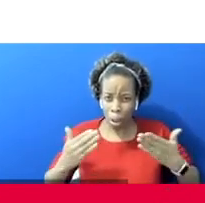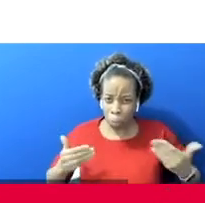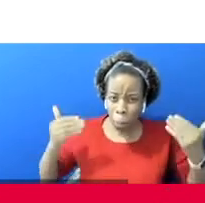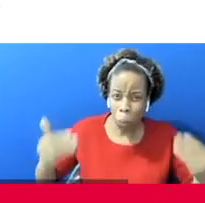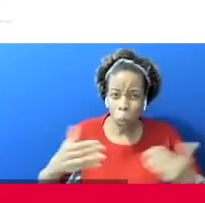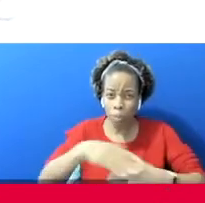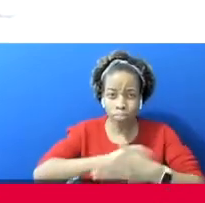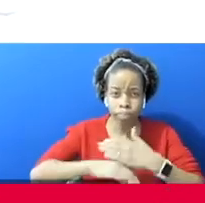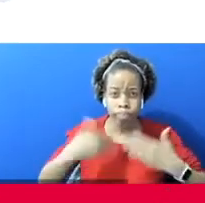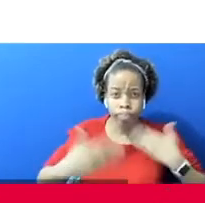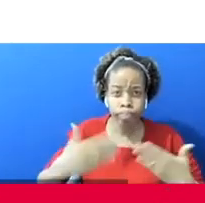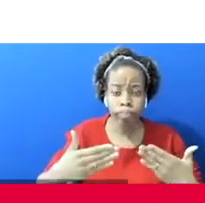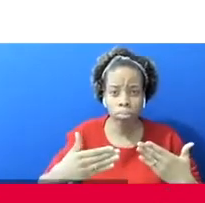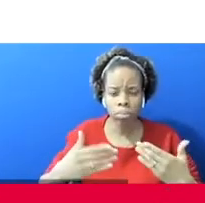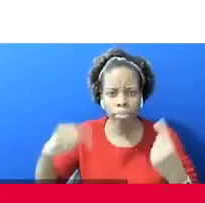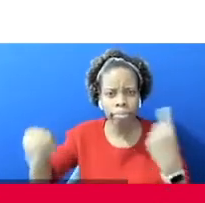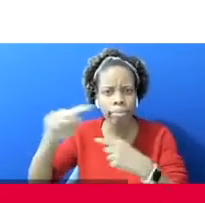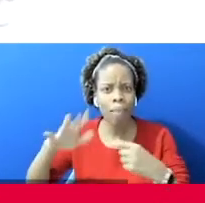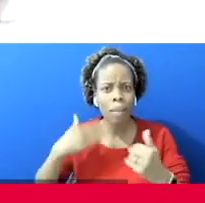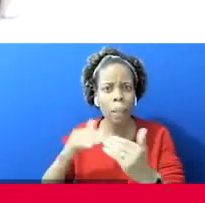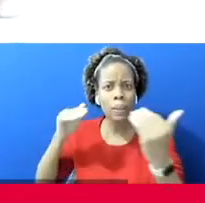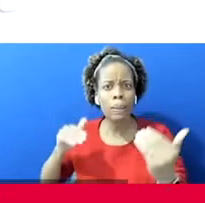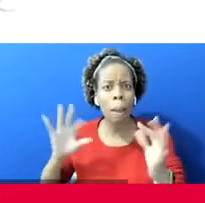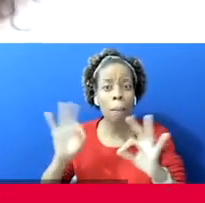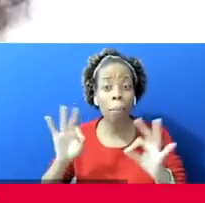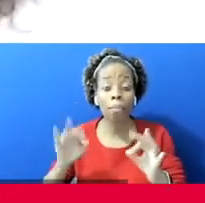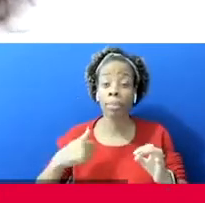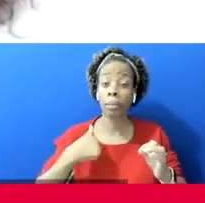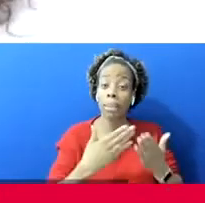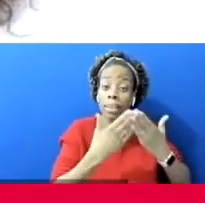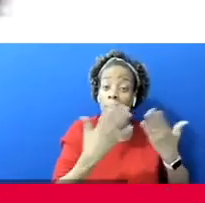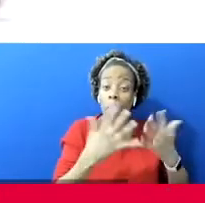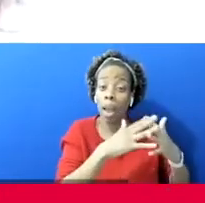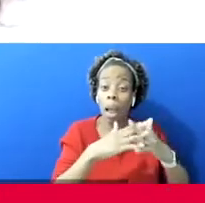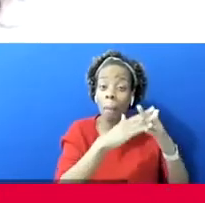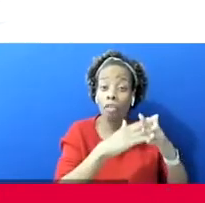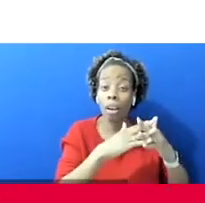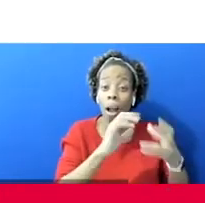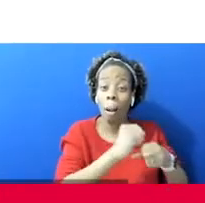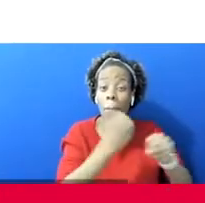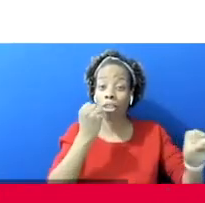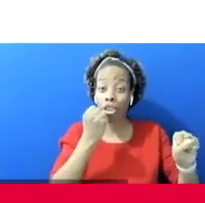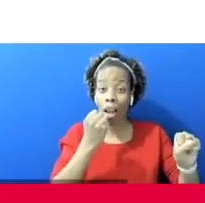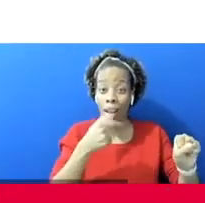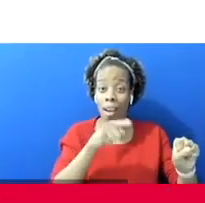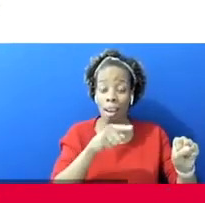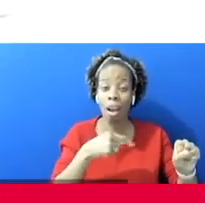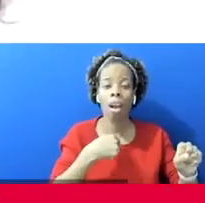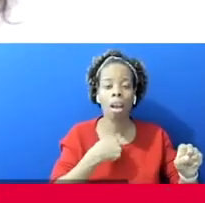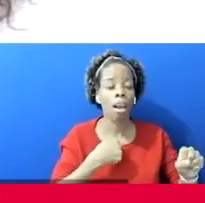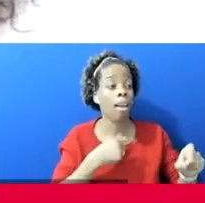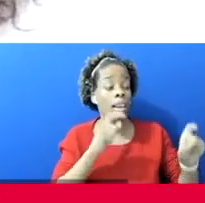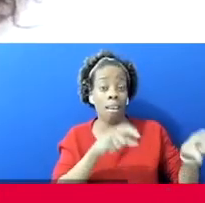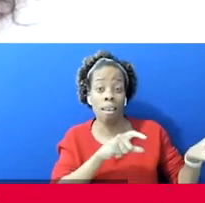are just like myself as well. When I was doing my bachelor's in the US, it was, I'm here for 4 years, I'm going to get my degree and I'm going to go. And